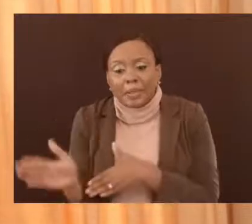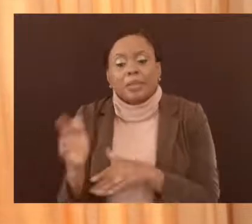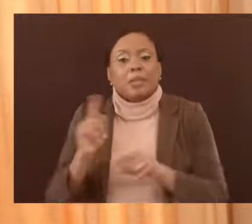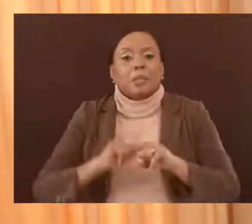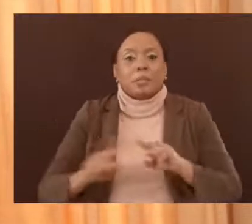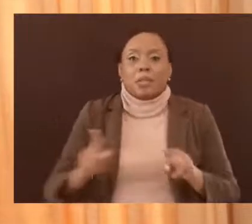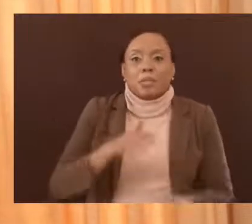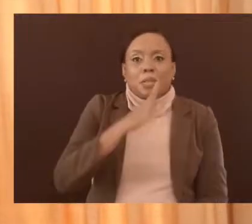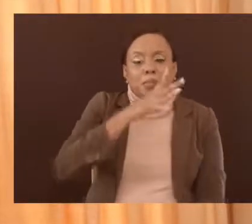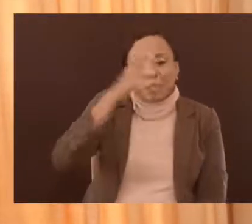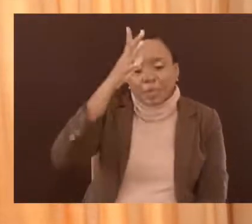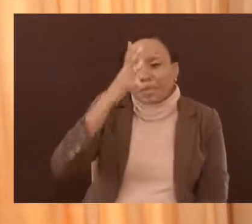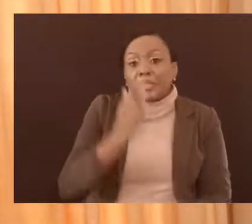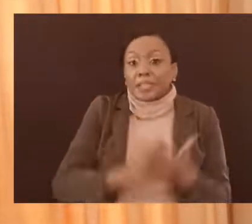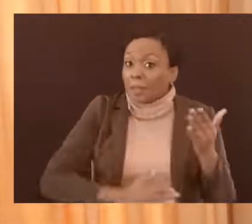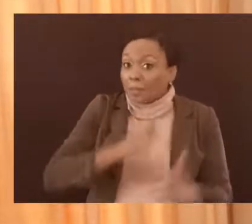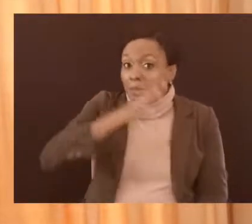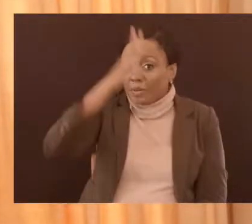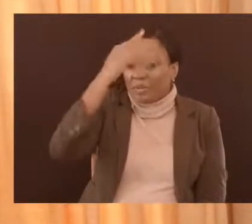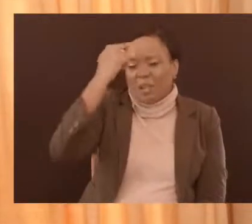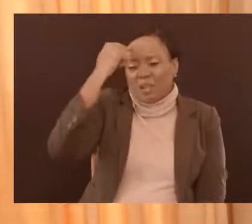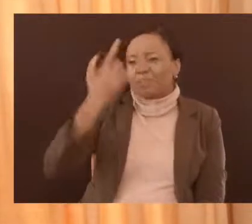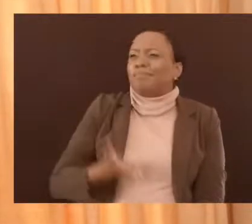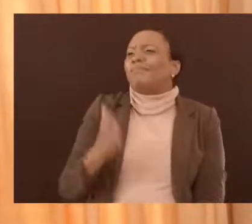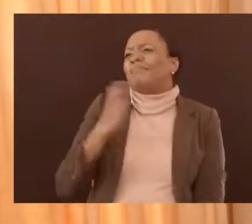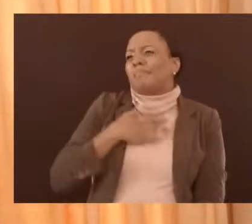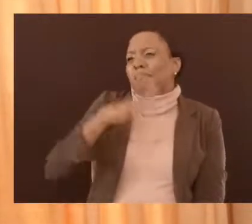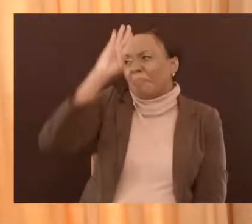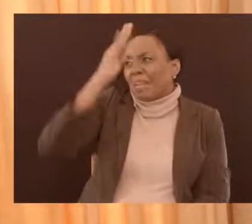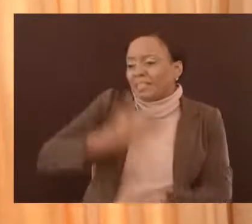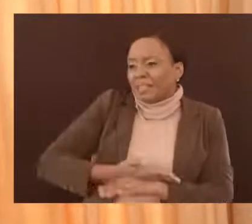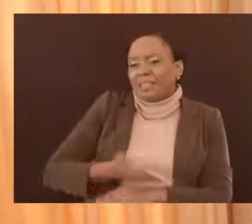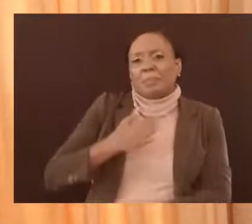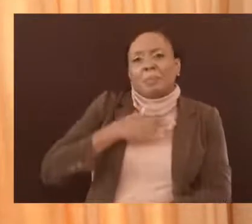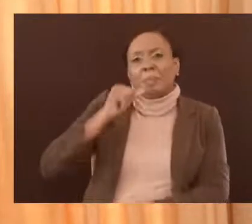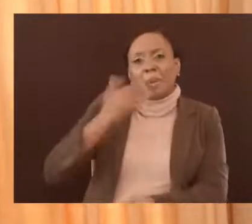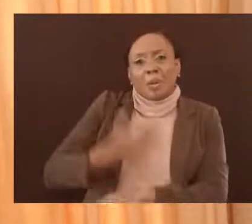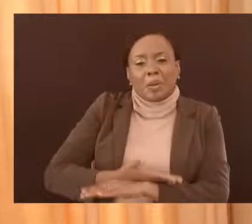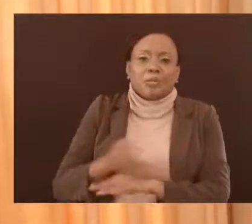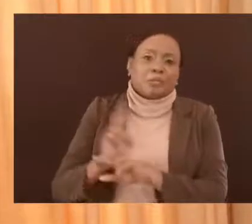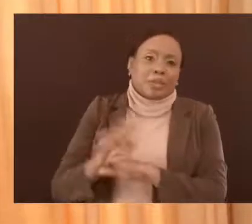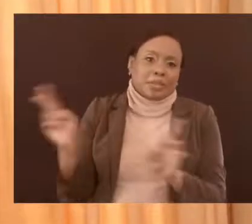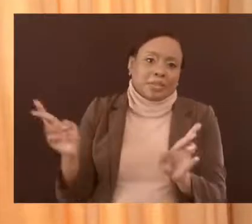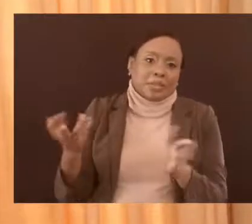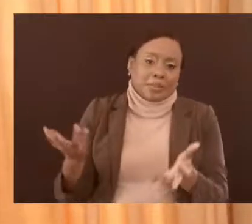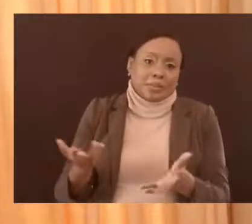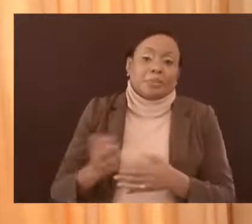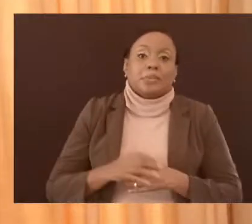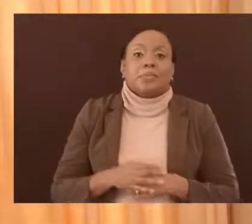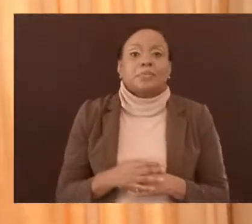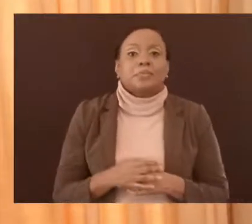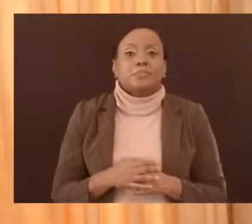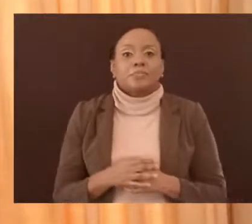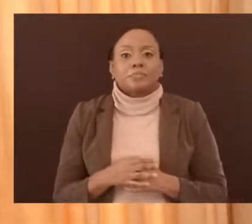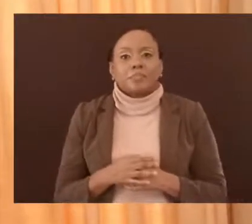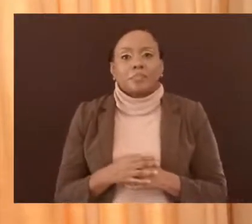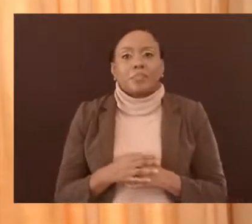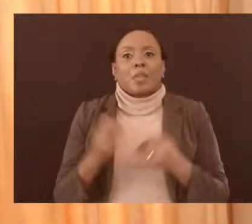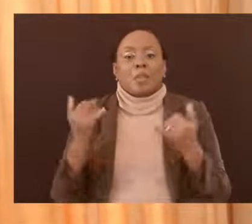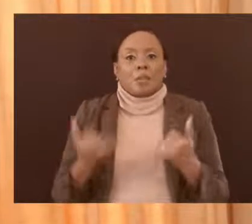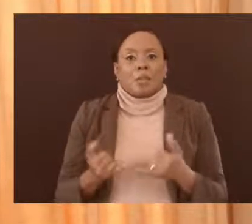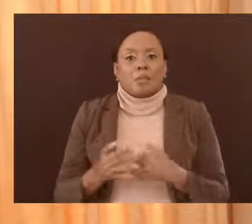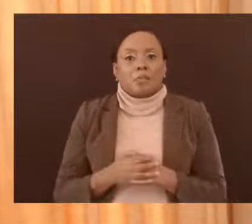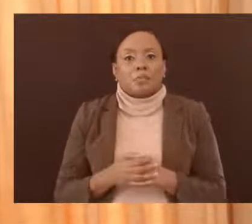certainly the parents felt were ready, and therefore we accommodated wherever possible. As it relates to deferrals,